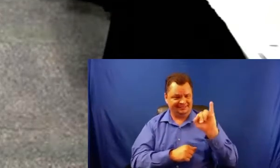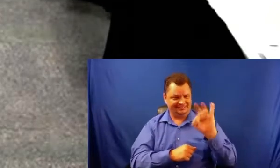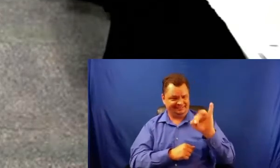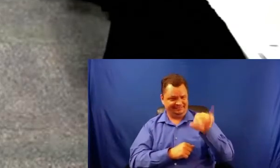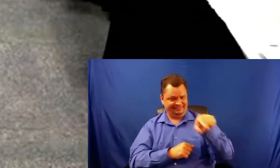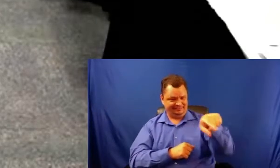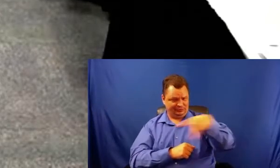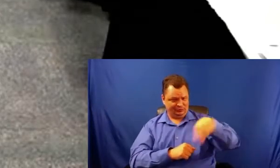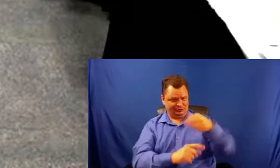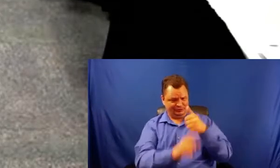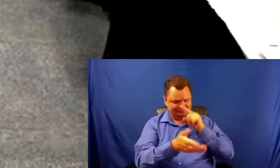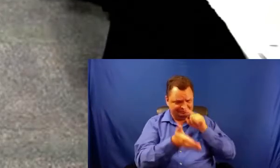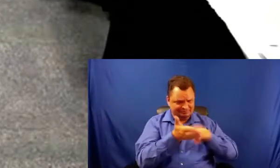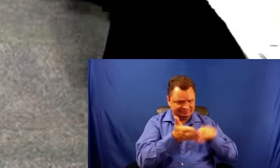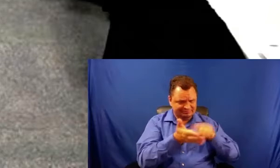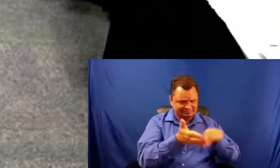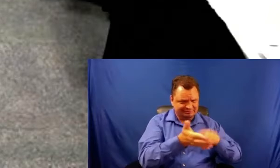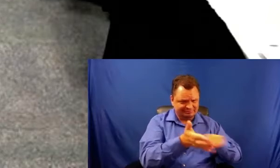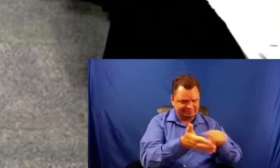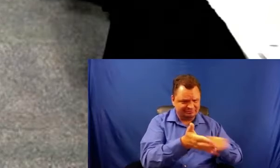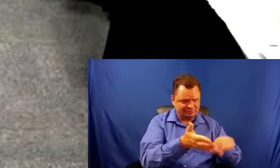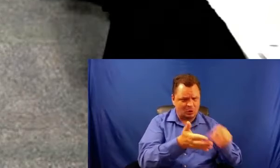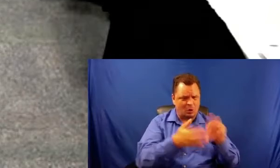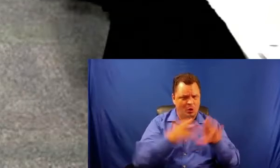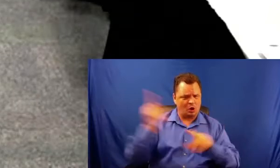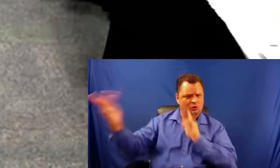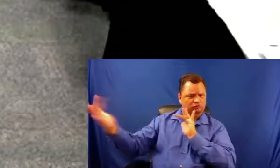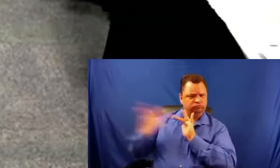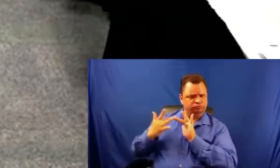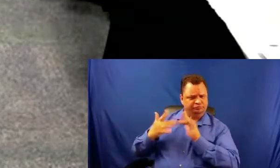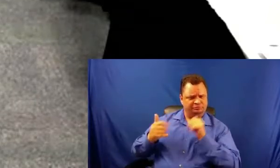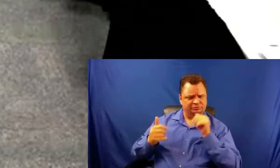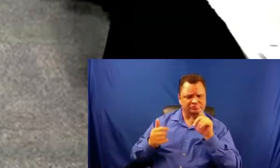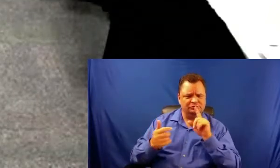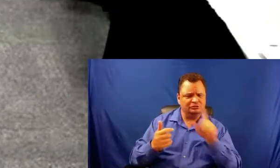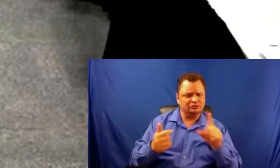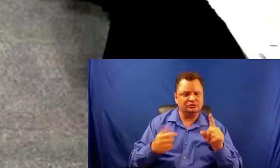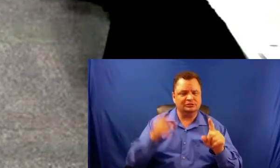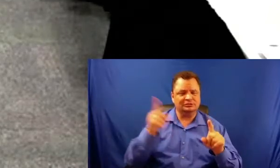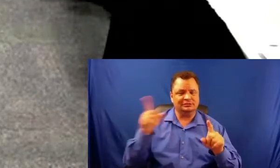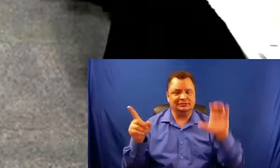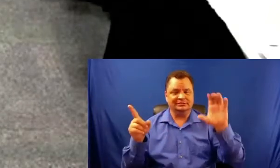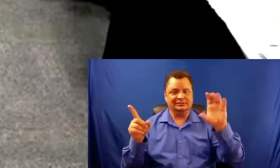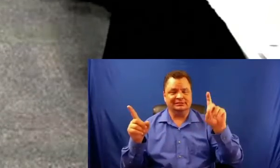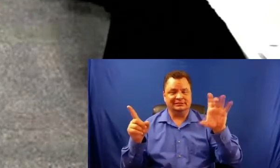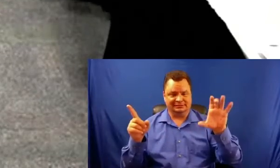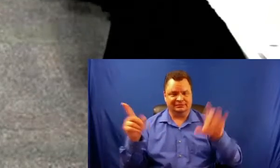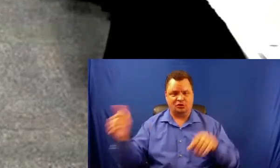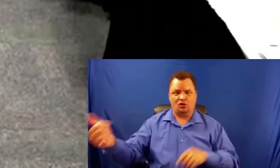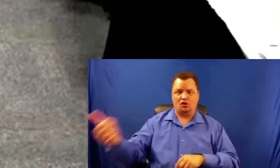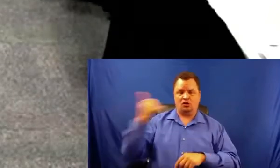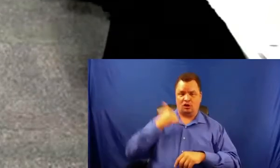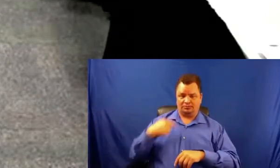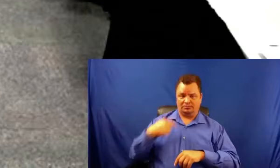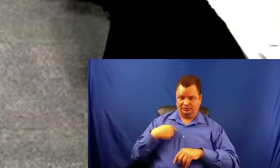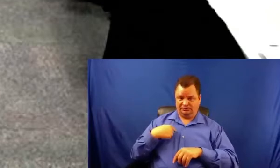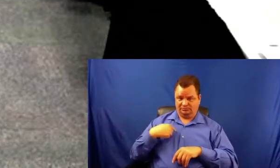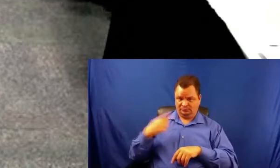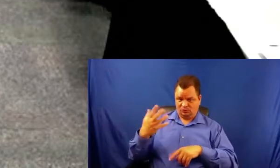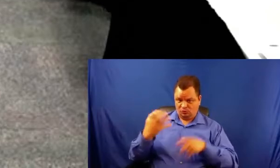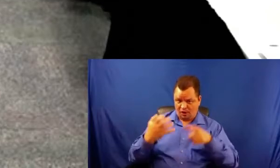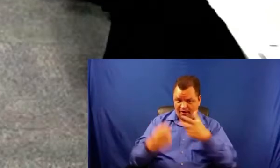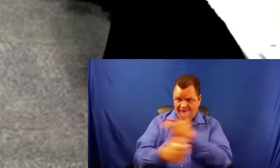it. Yeah. I was called in December on a Saturday night. Do you want a vaccine? I said,